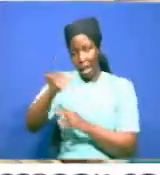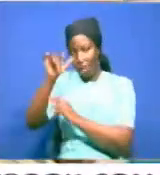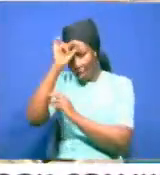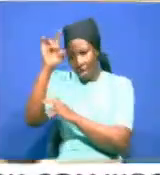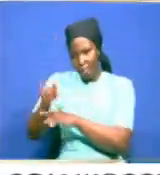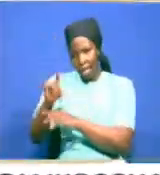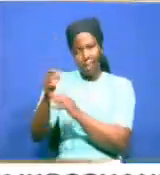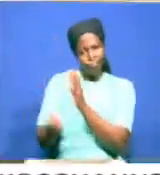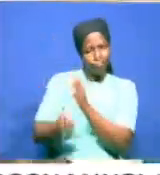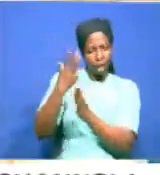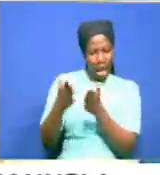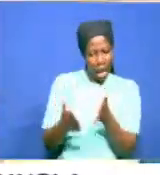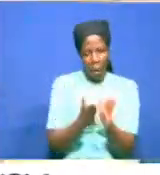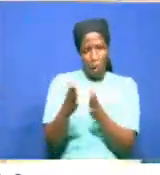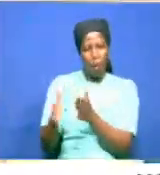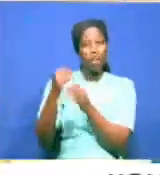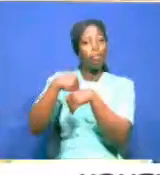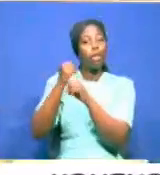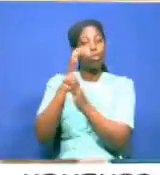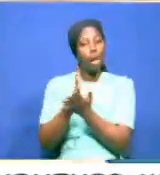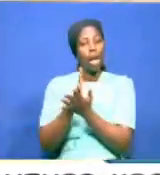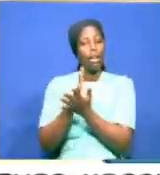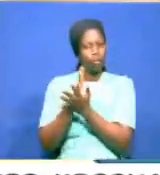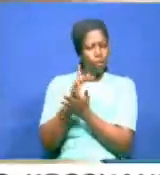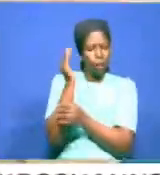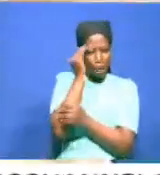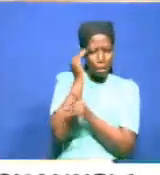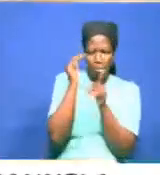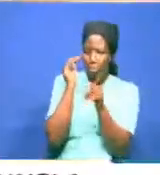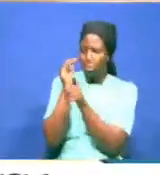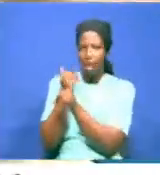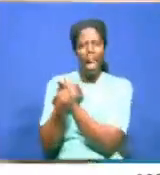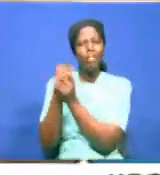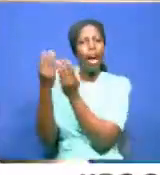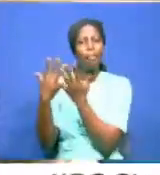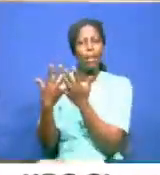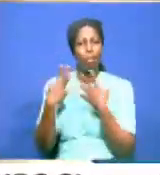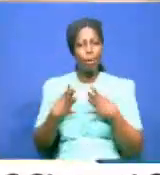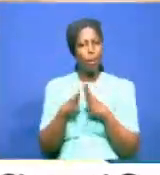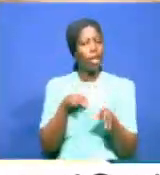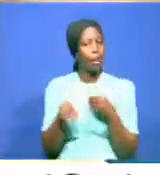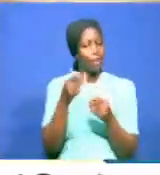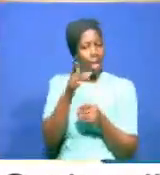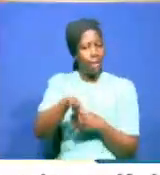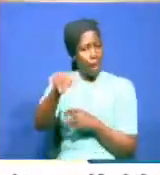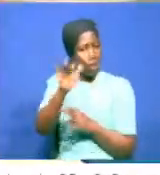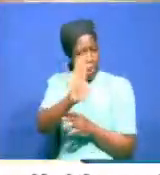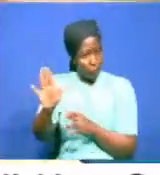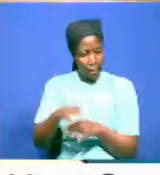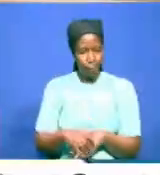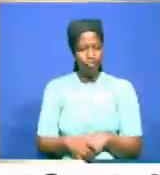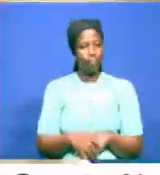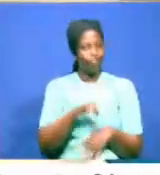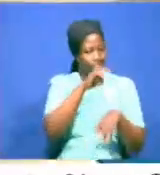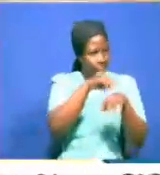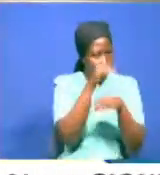devise a way of ensuring that they get to know the number of persons with disabilities in their counties. Mm-hmm. After getting to know the number of persons with disabilities in